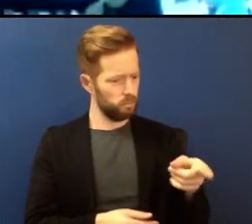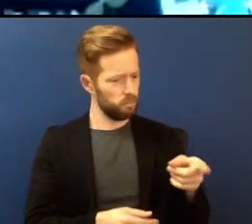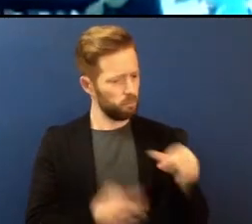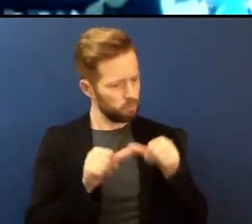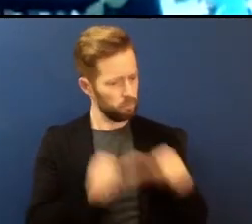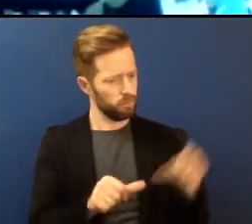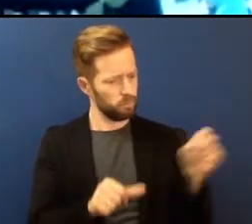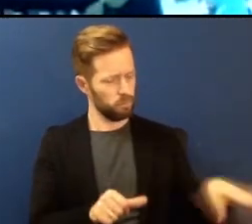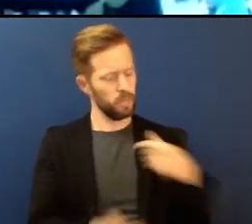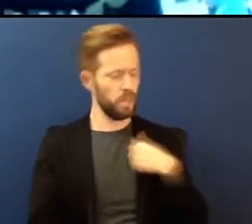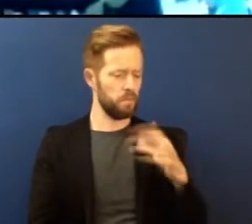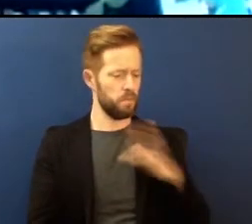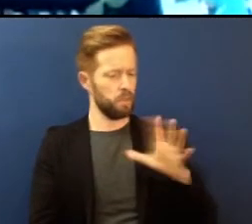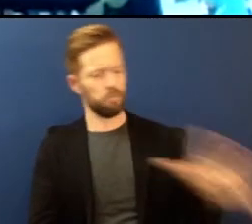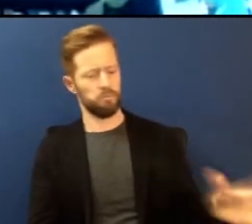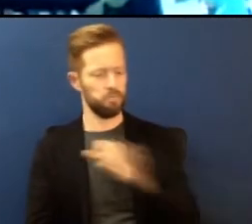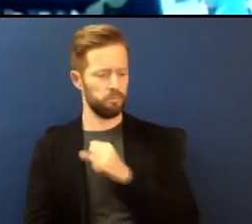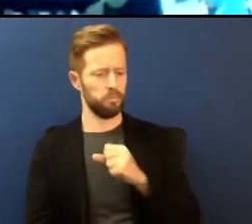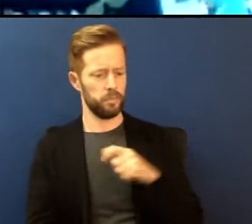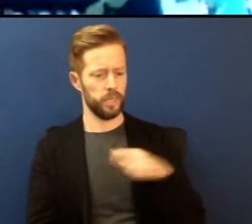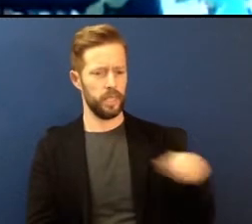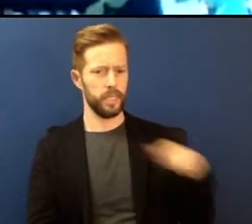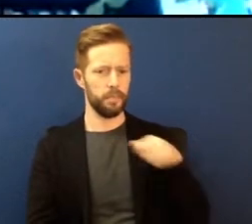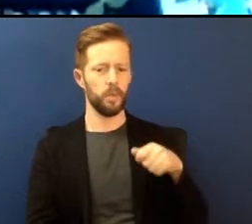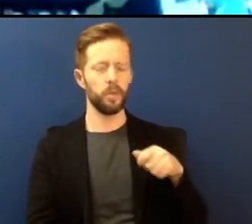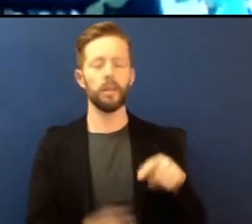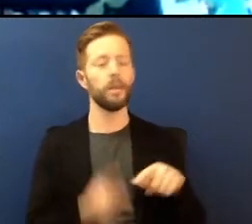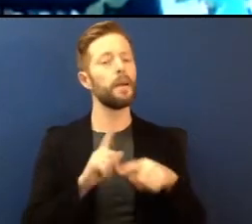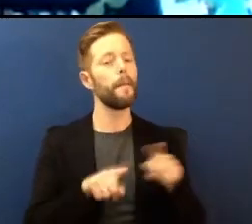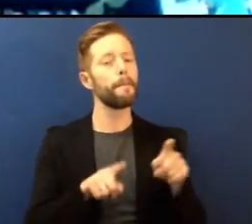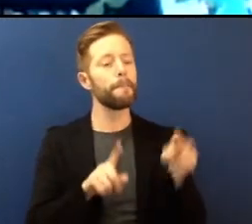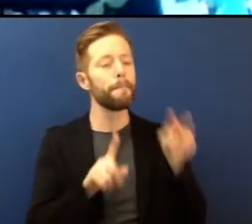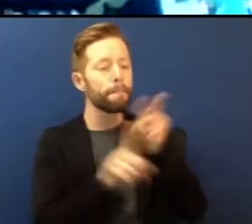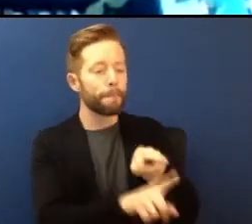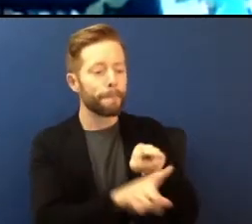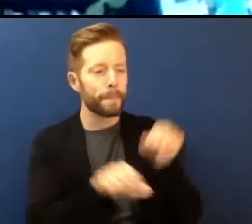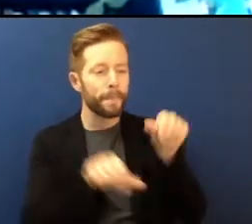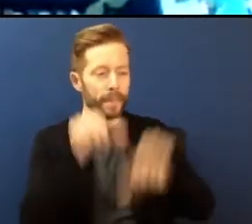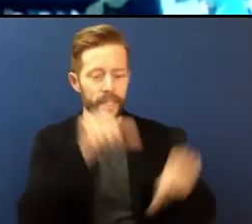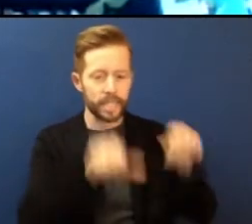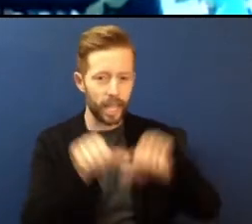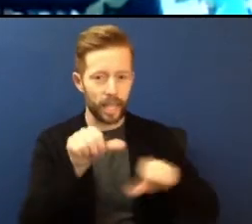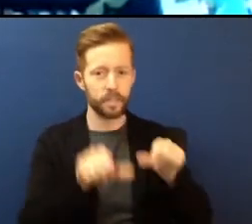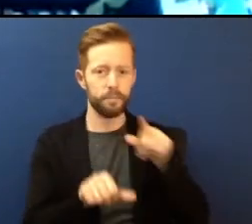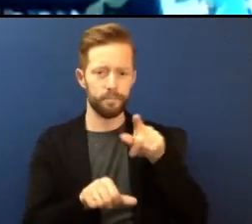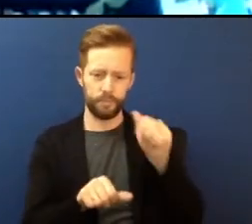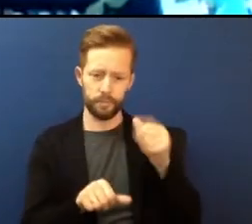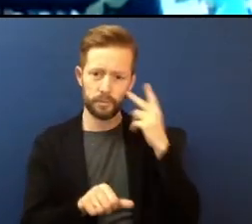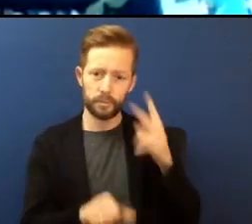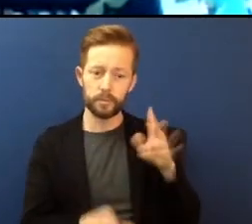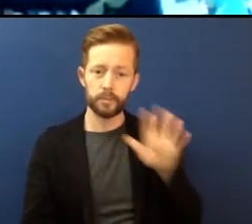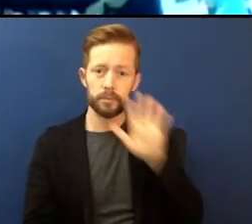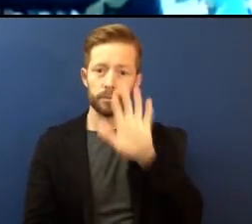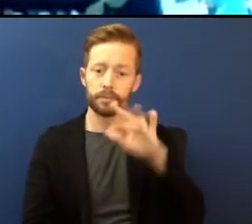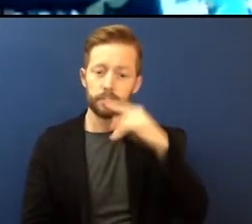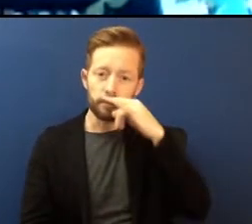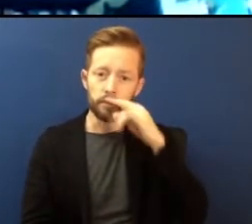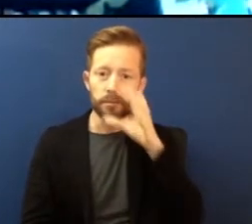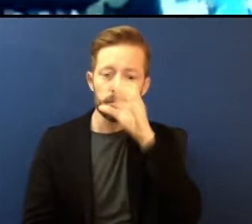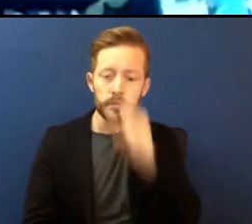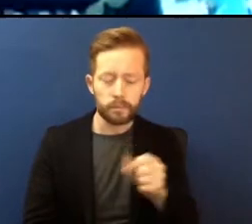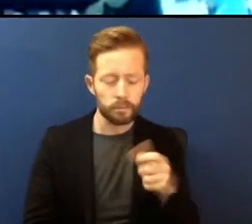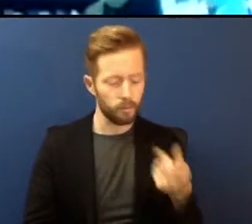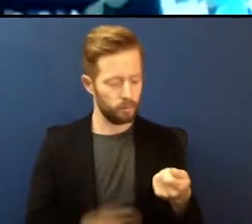Well, okay, I'm taking the spoon away. But if you look at that from sort of a lens of science, what you're seeing is that your child